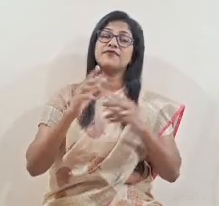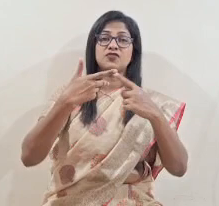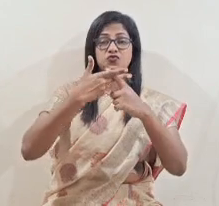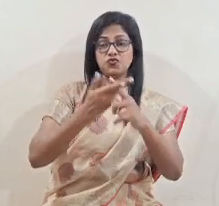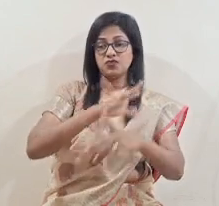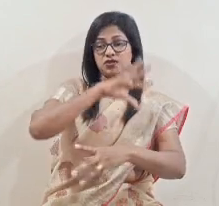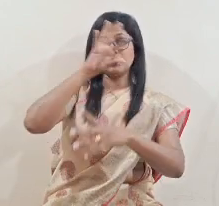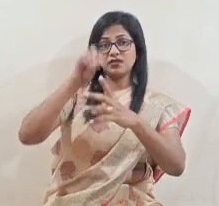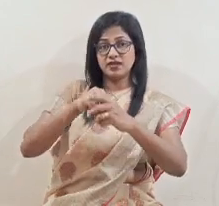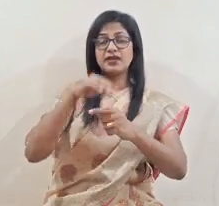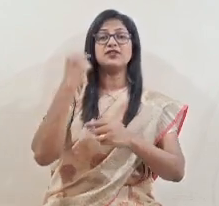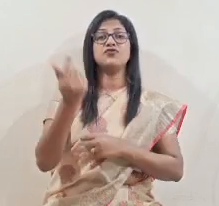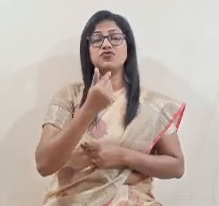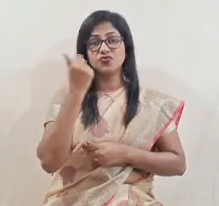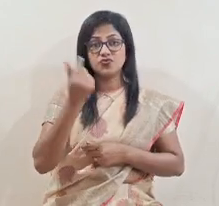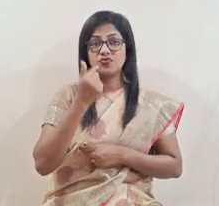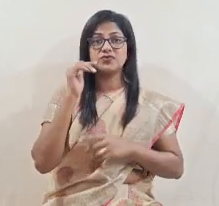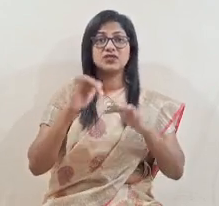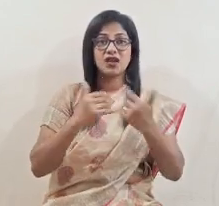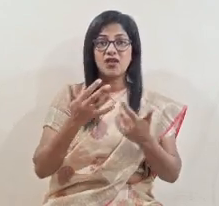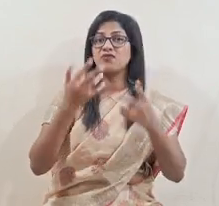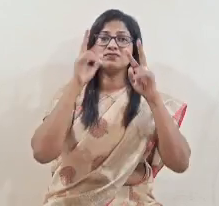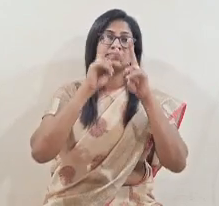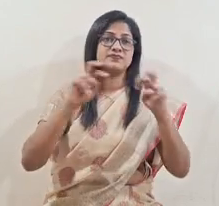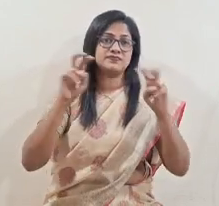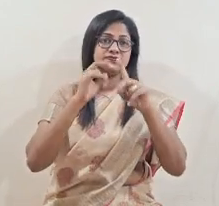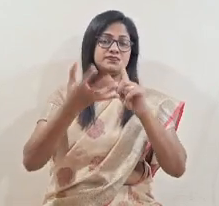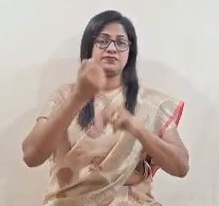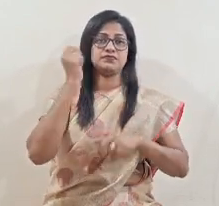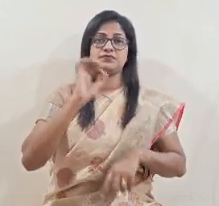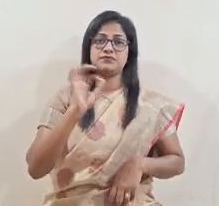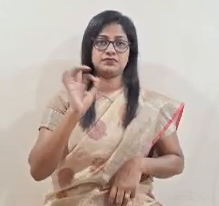the tool or how it will be utilized is not yet explored upon.